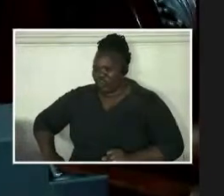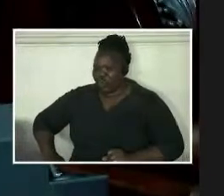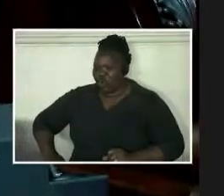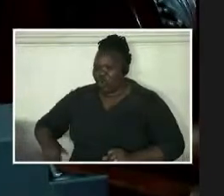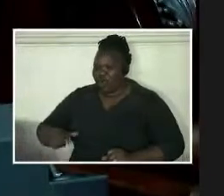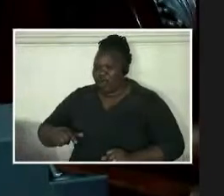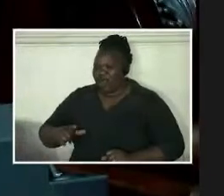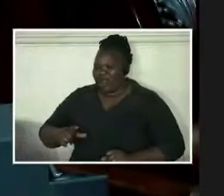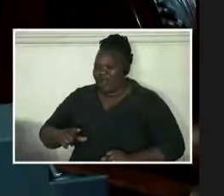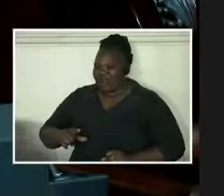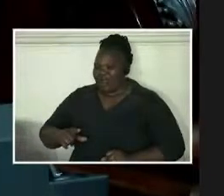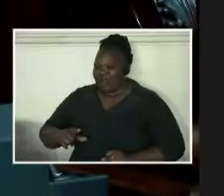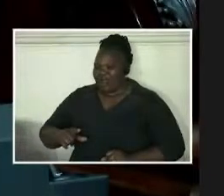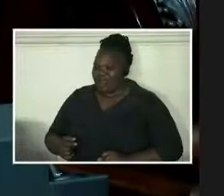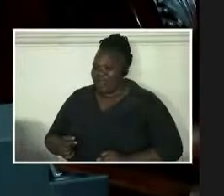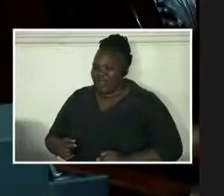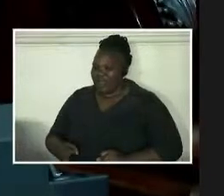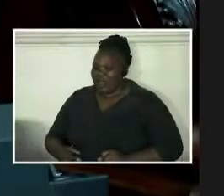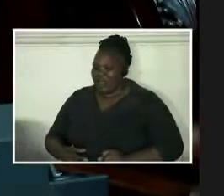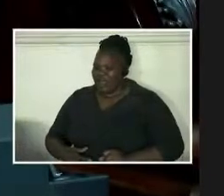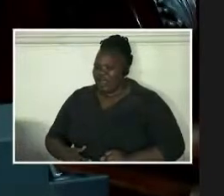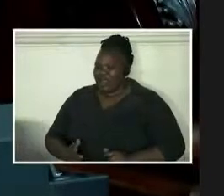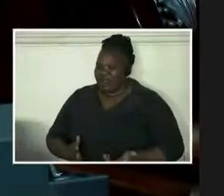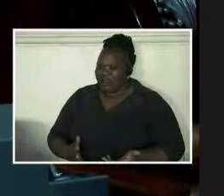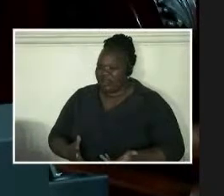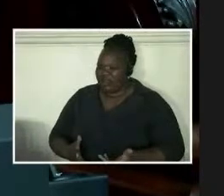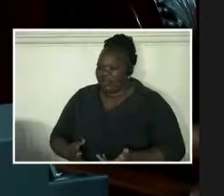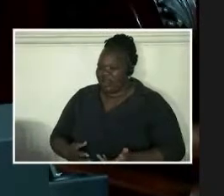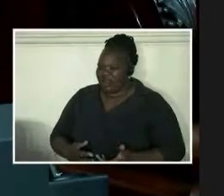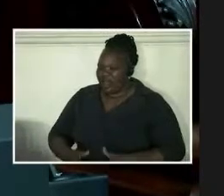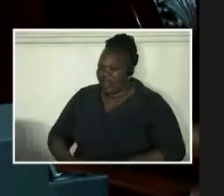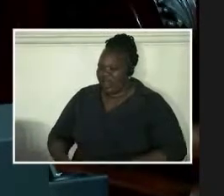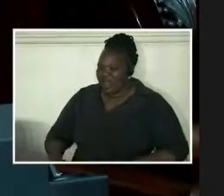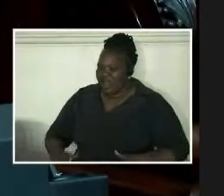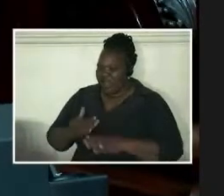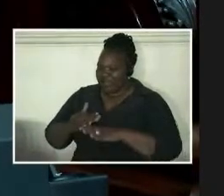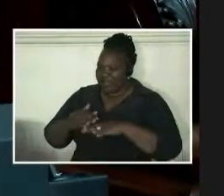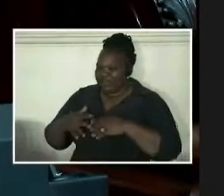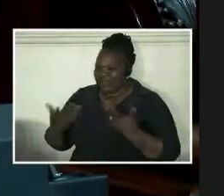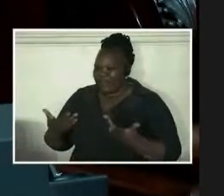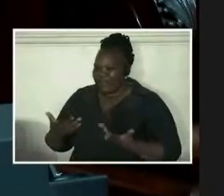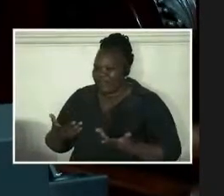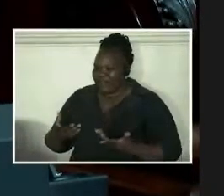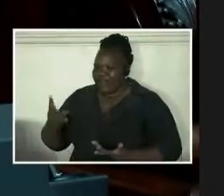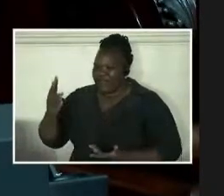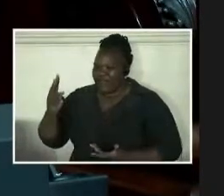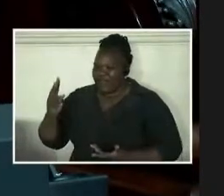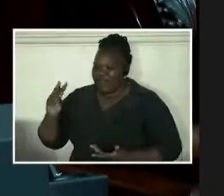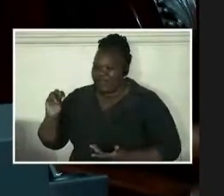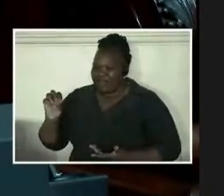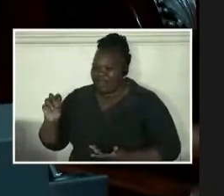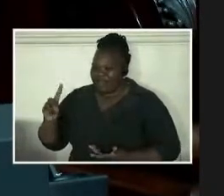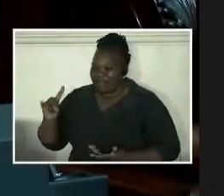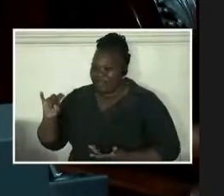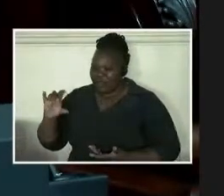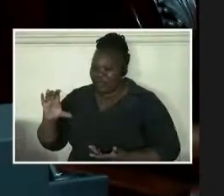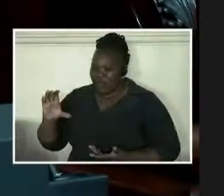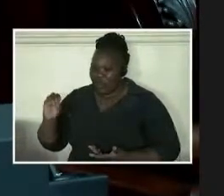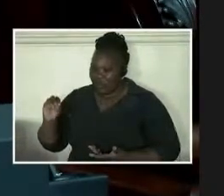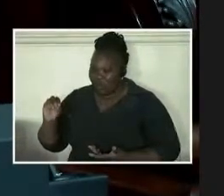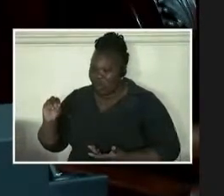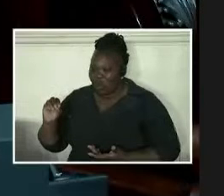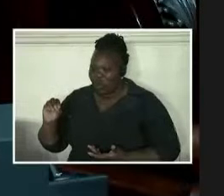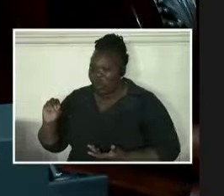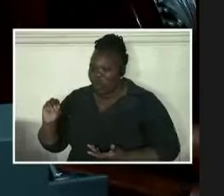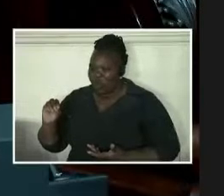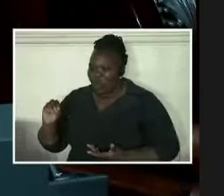wound and a perforated bowel for that matter they let the medical legal costs of this department